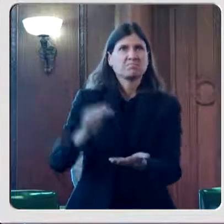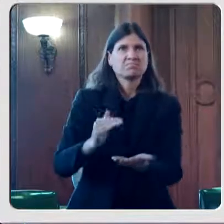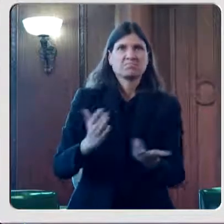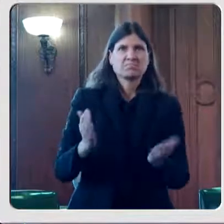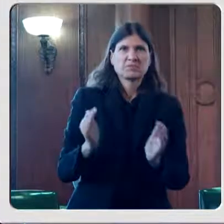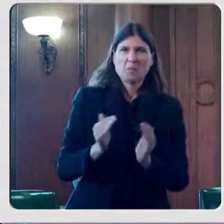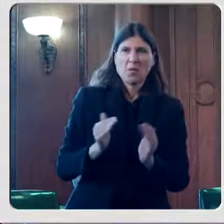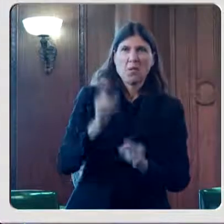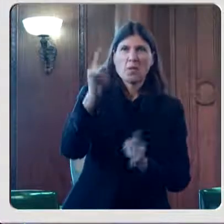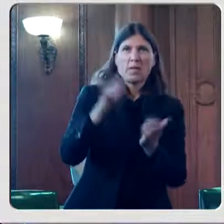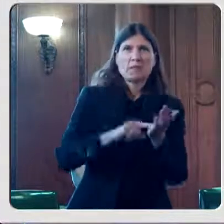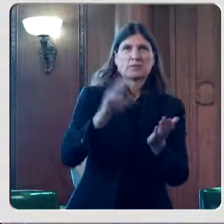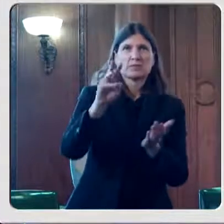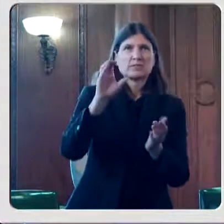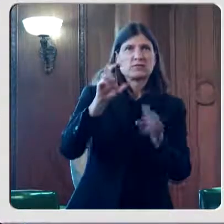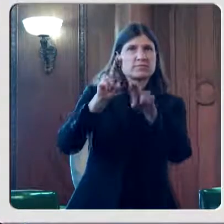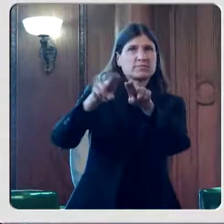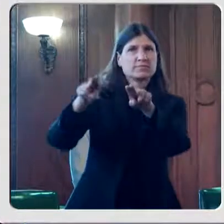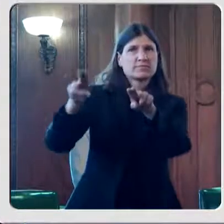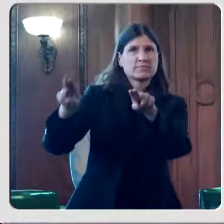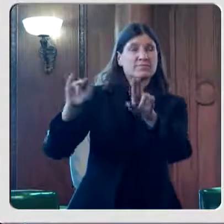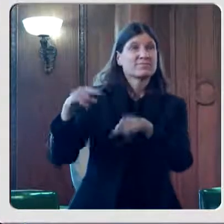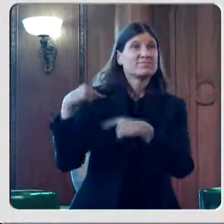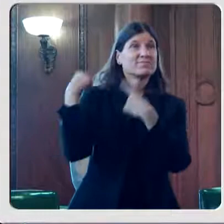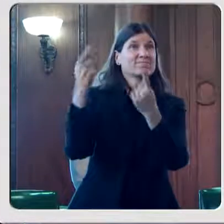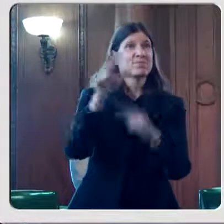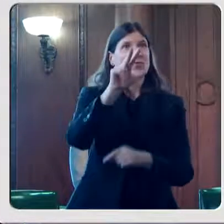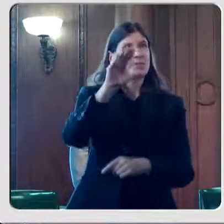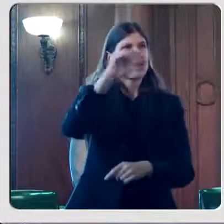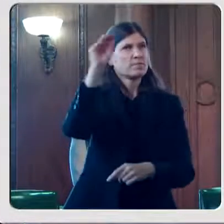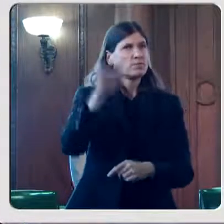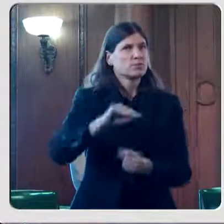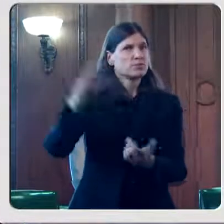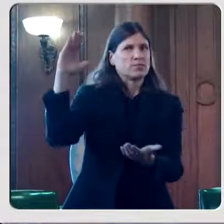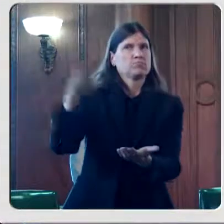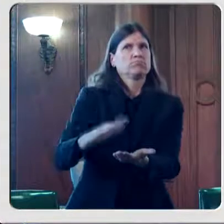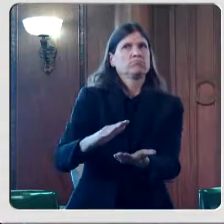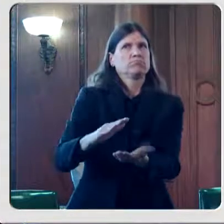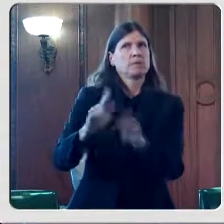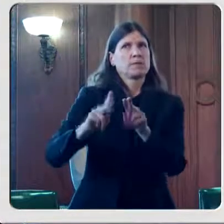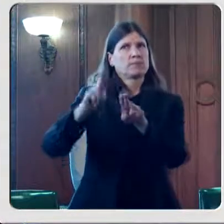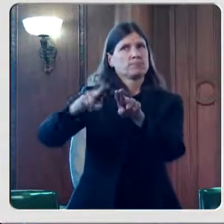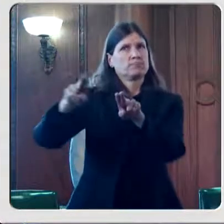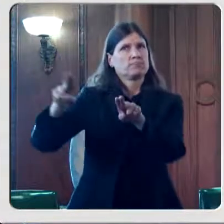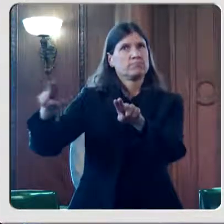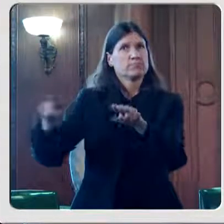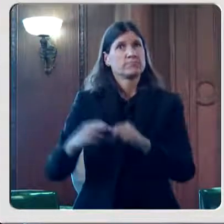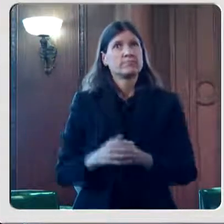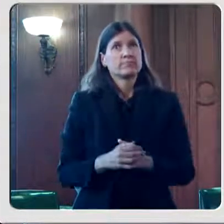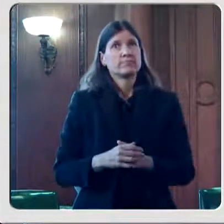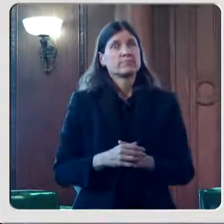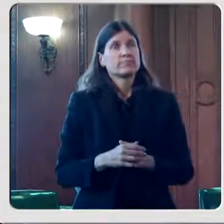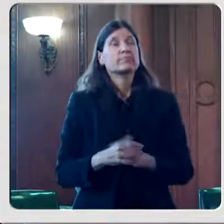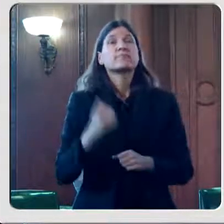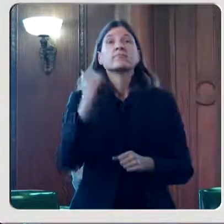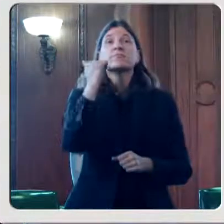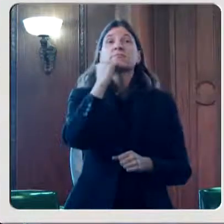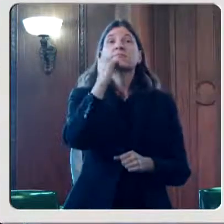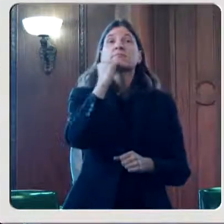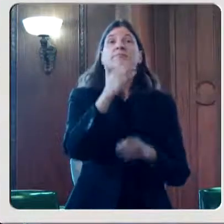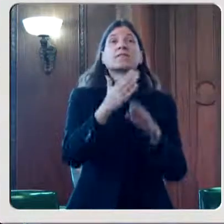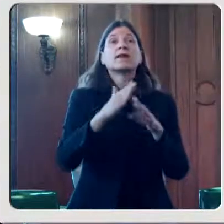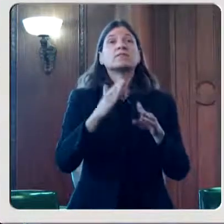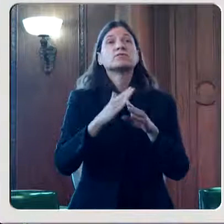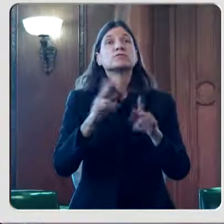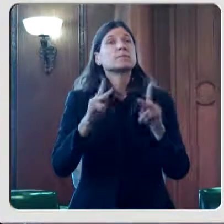peak. And we have been under 2,000 hospitalized cases per day now for the last week, which is the longest it's